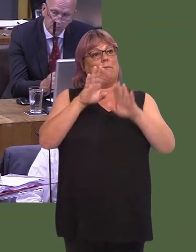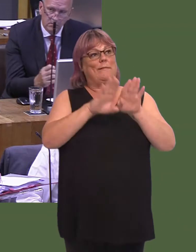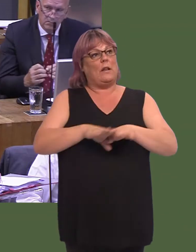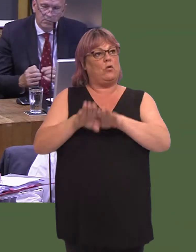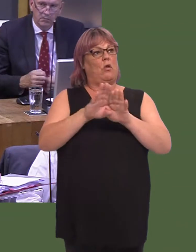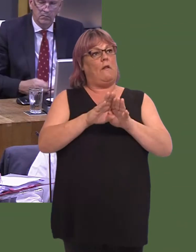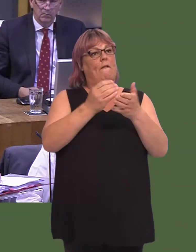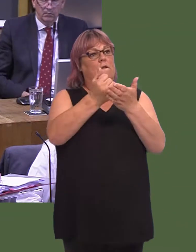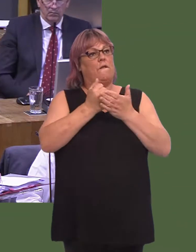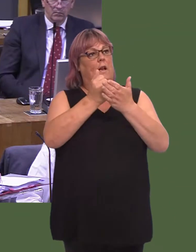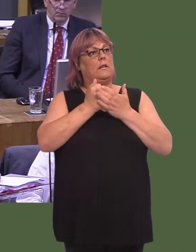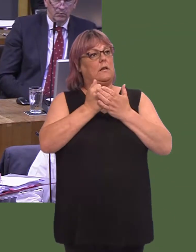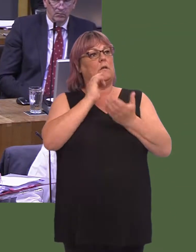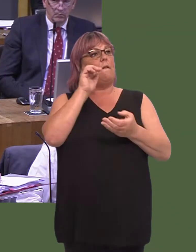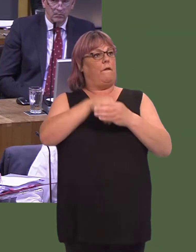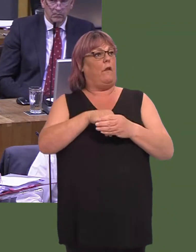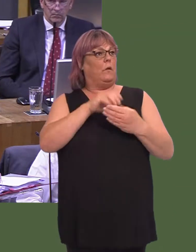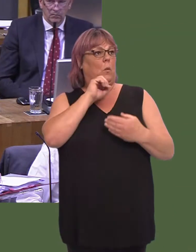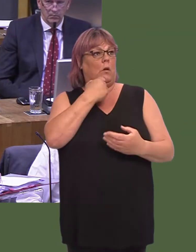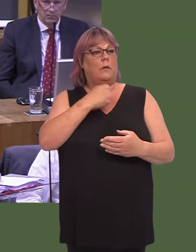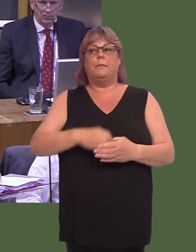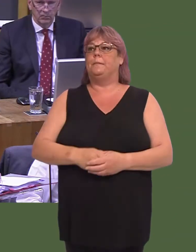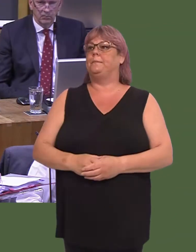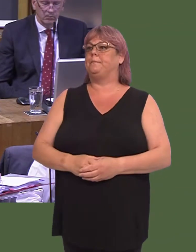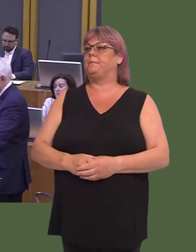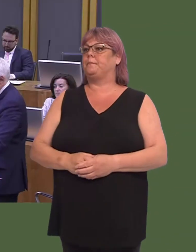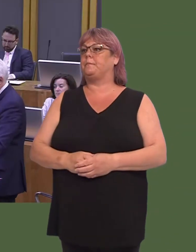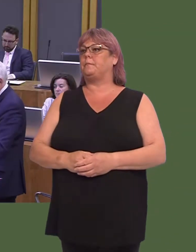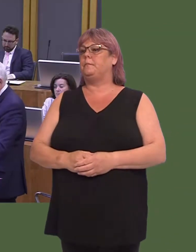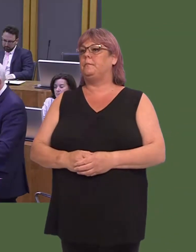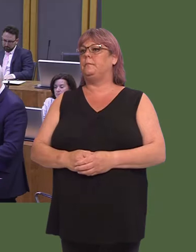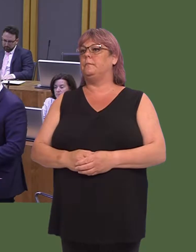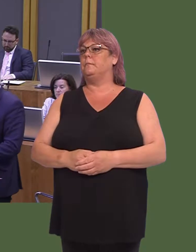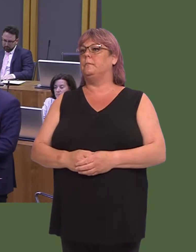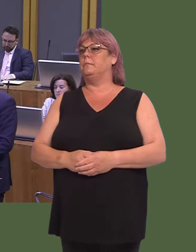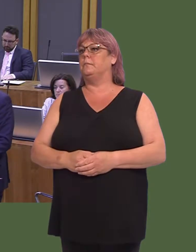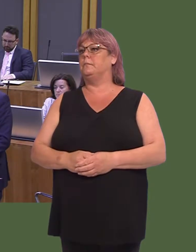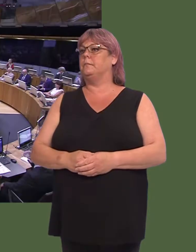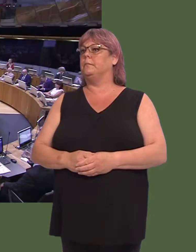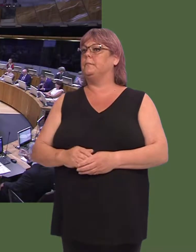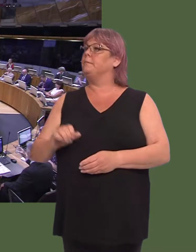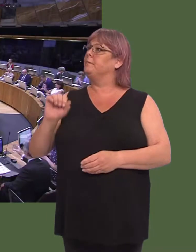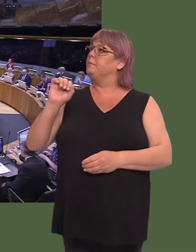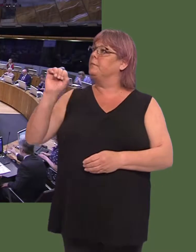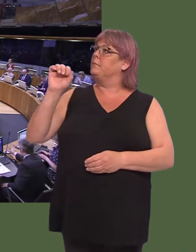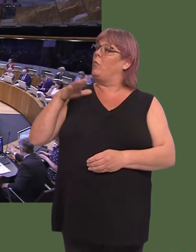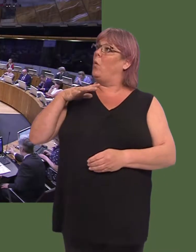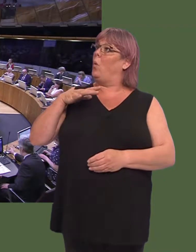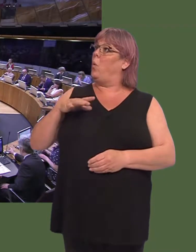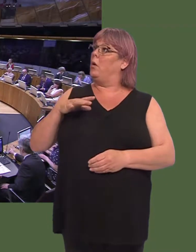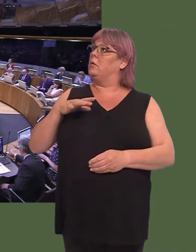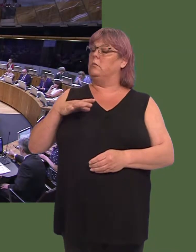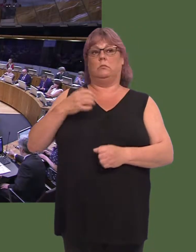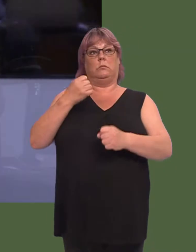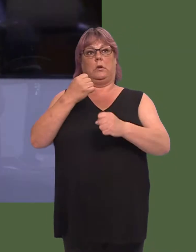who recently attended Cabinet are also involved in any meeting with the delegation. Jonathan Saunders. First Minister, your own